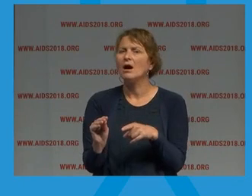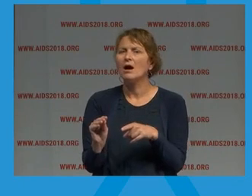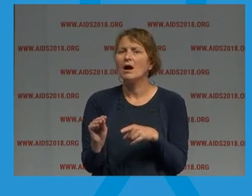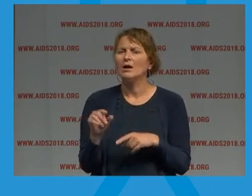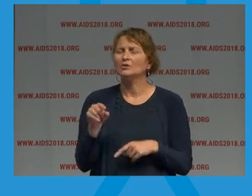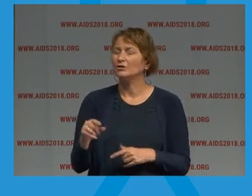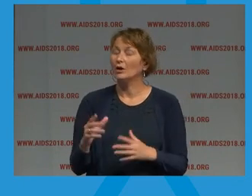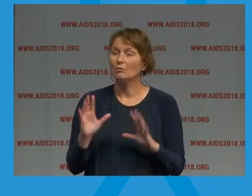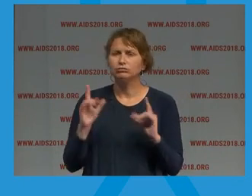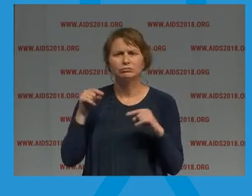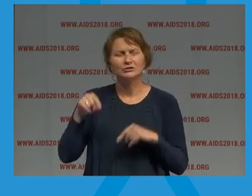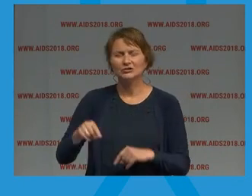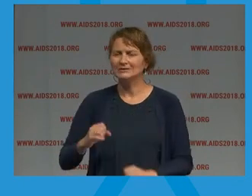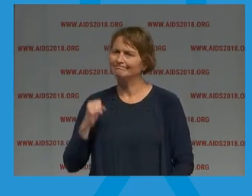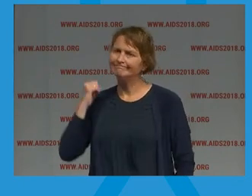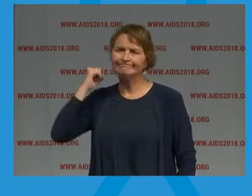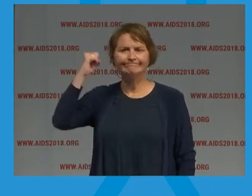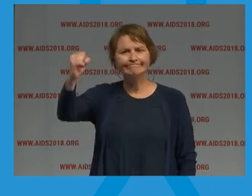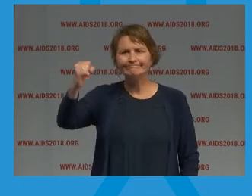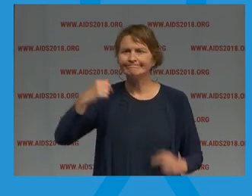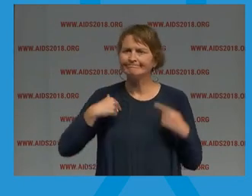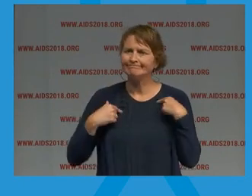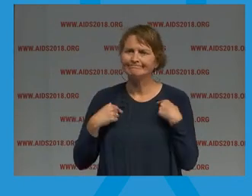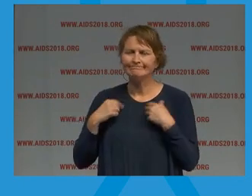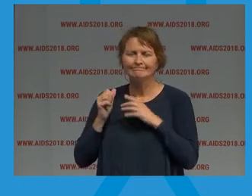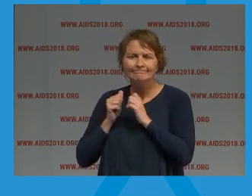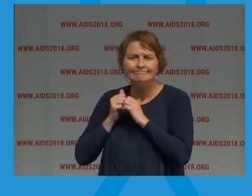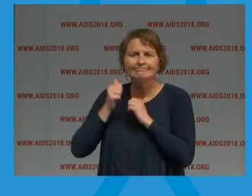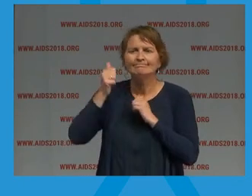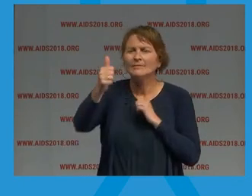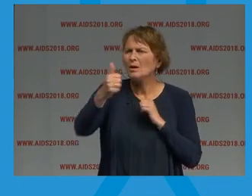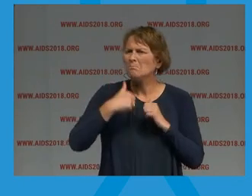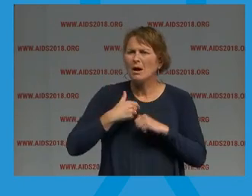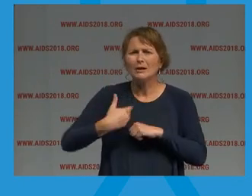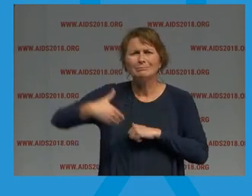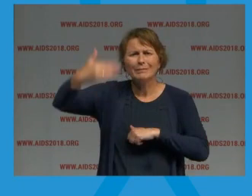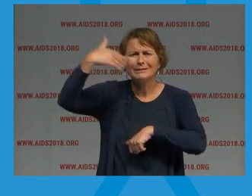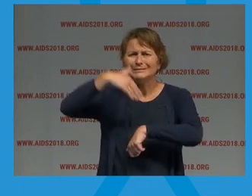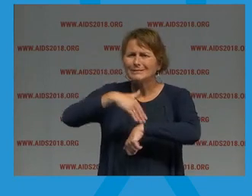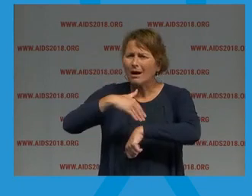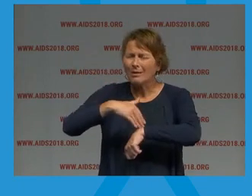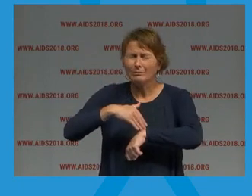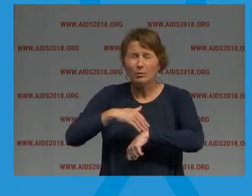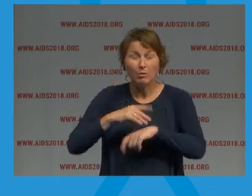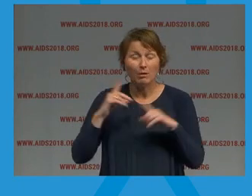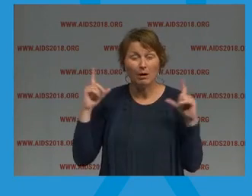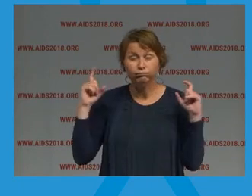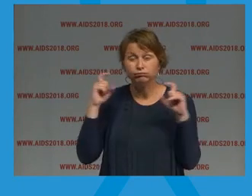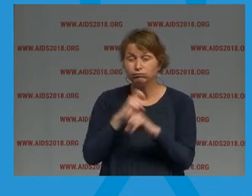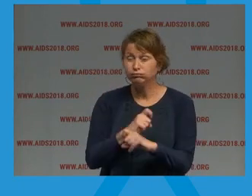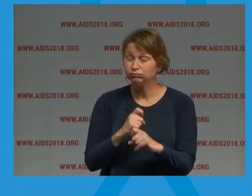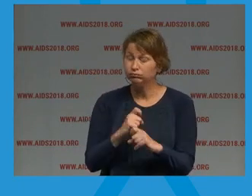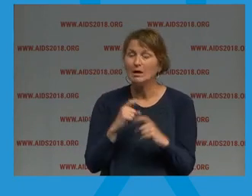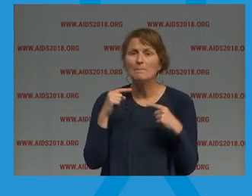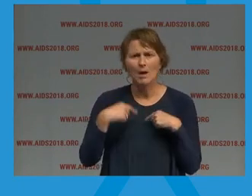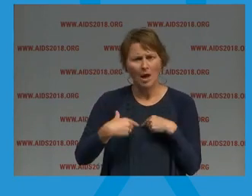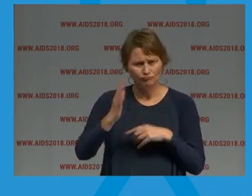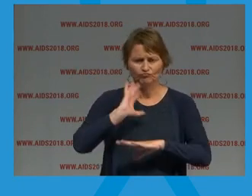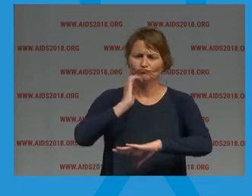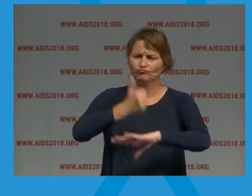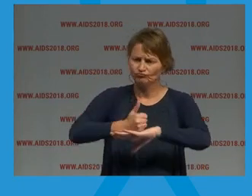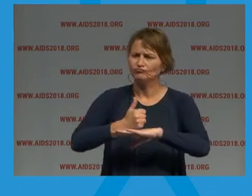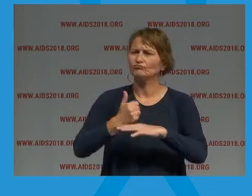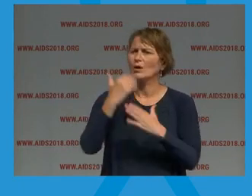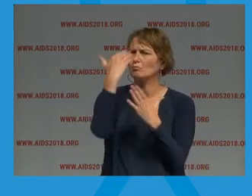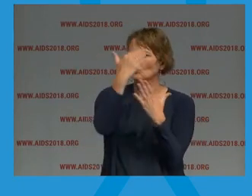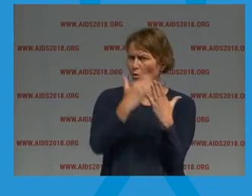champion on this cause and somebody who, through really difficult times, managed to create a program that has bent the curve